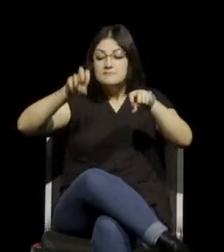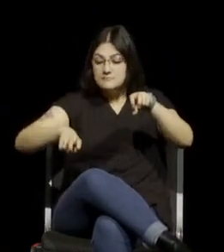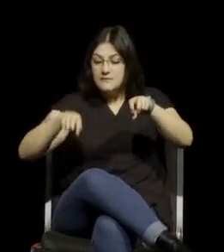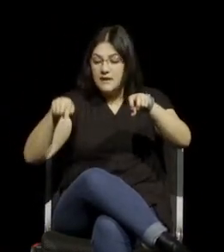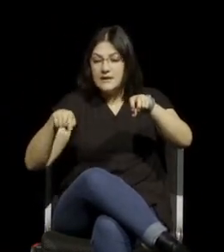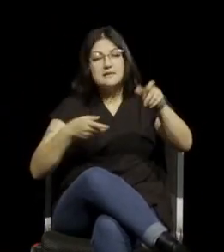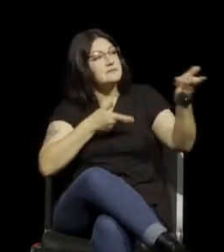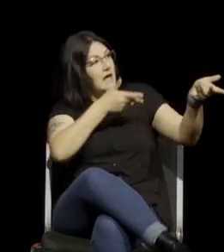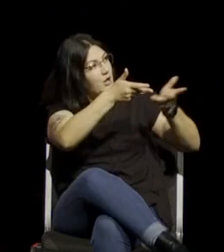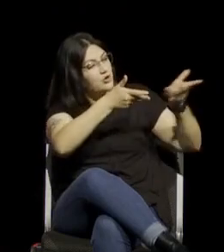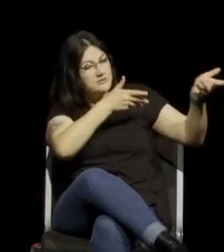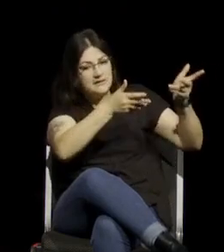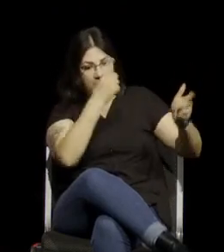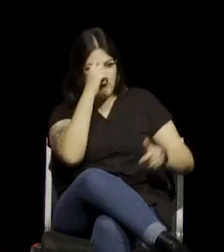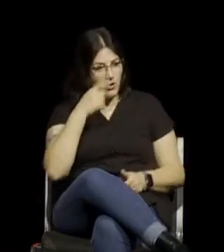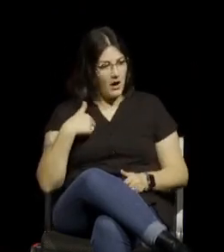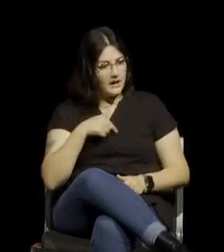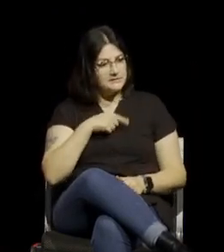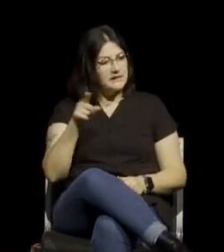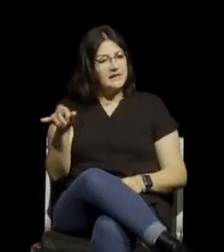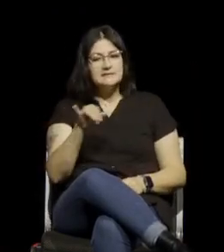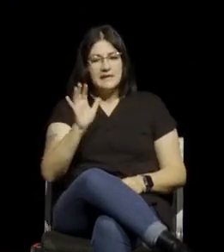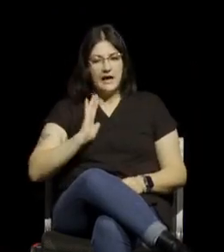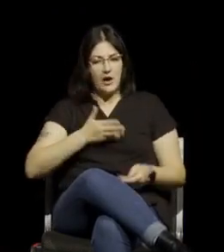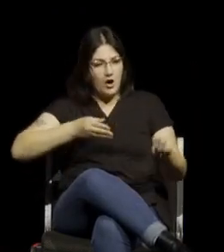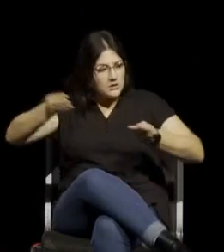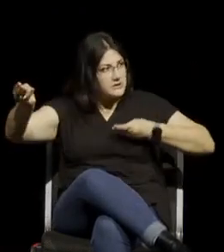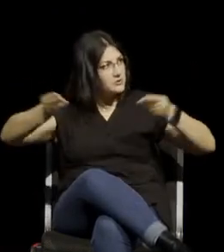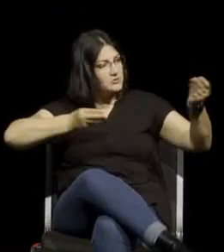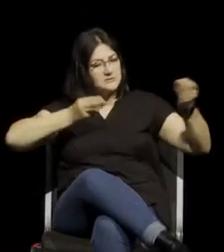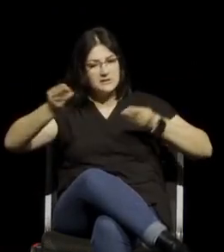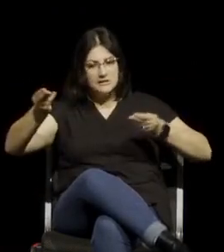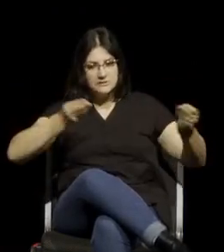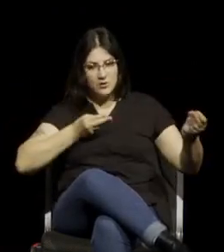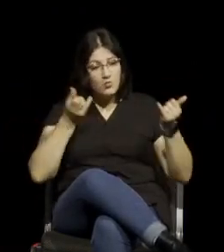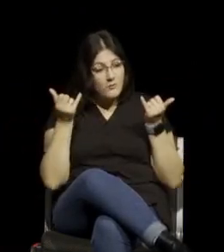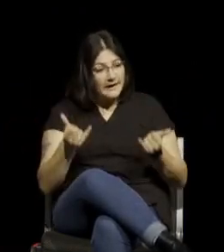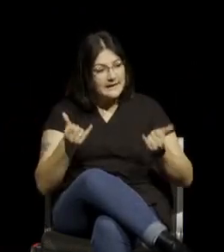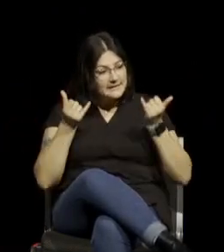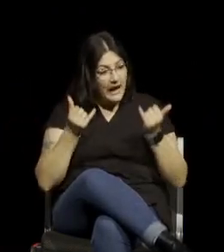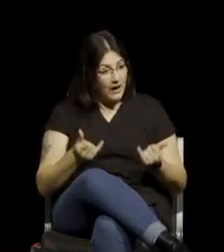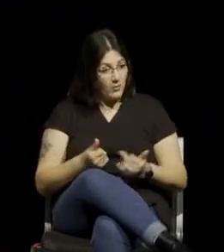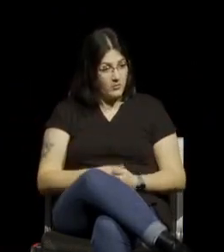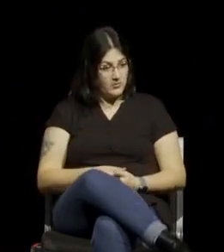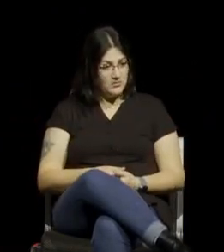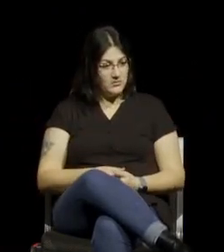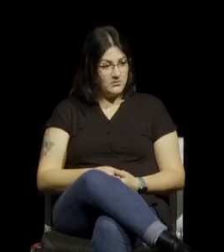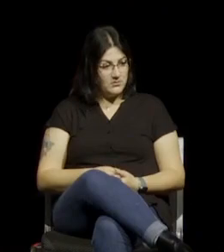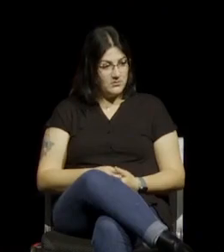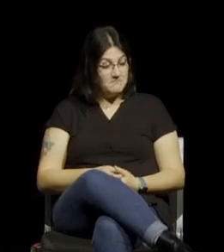for us. He is acting as our intercessor right now.